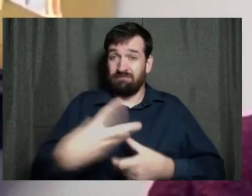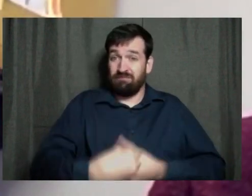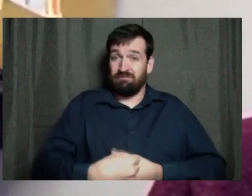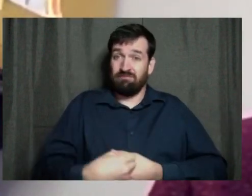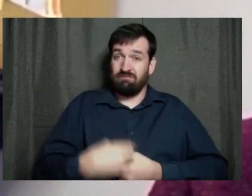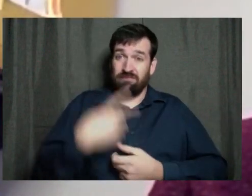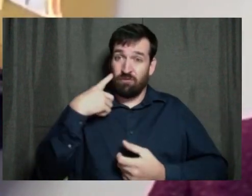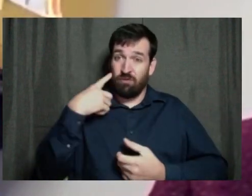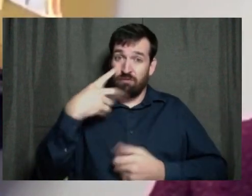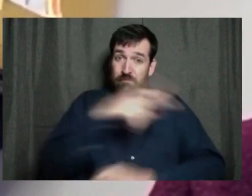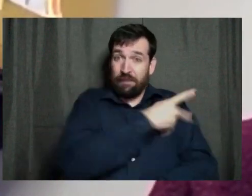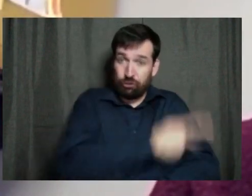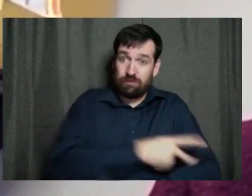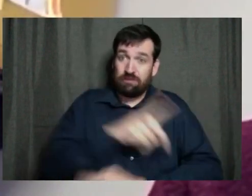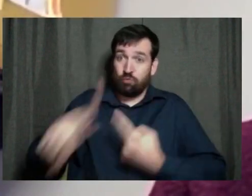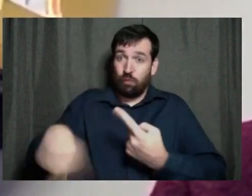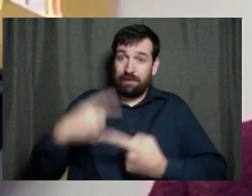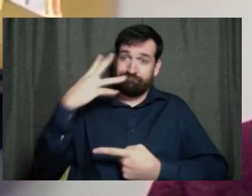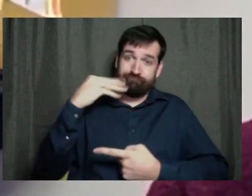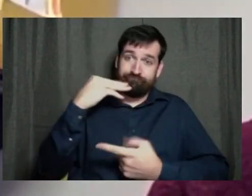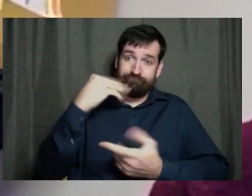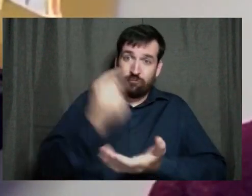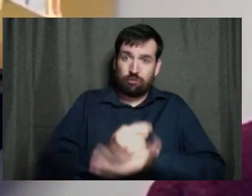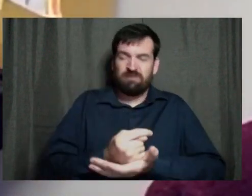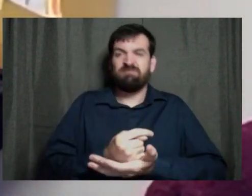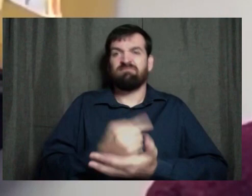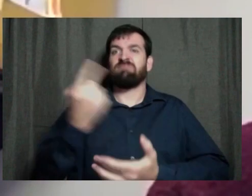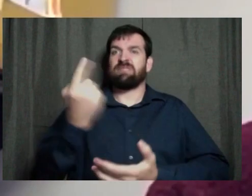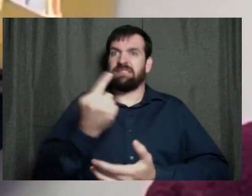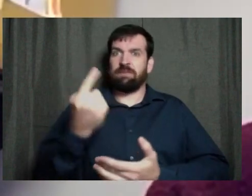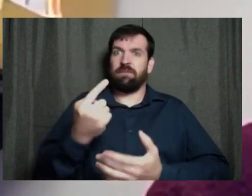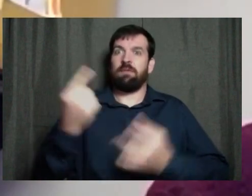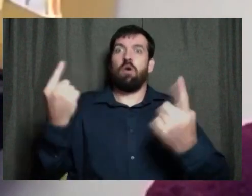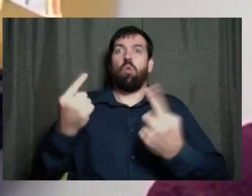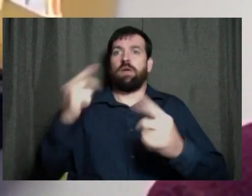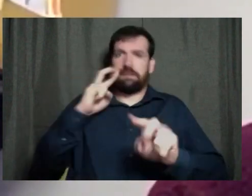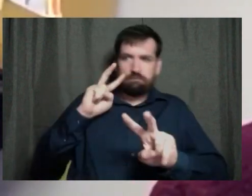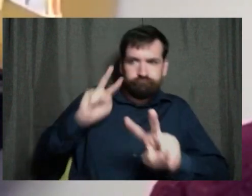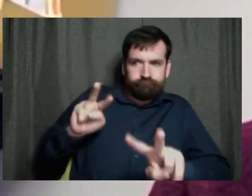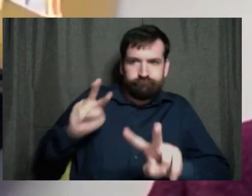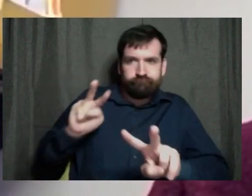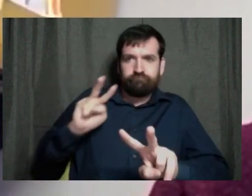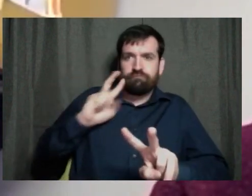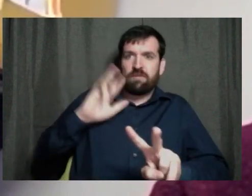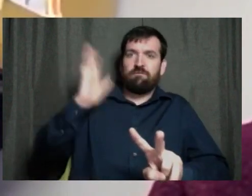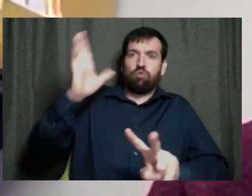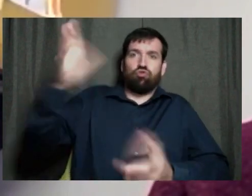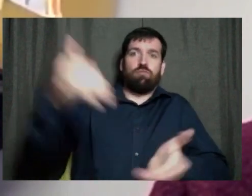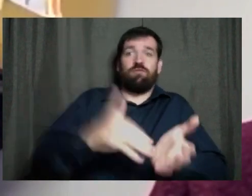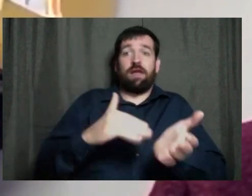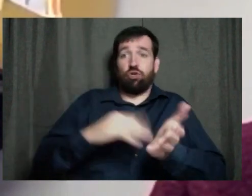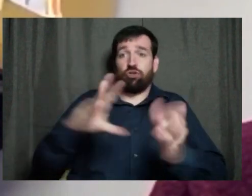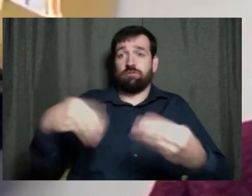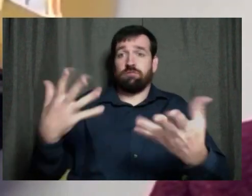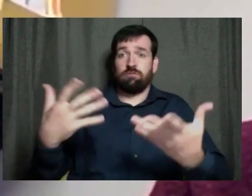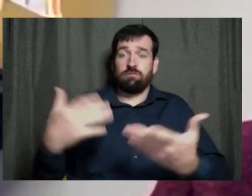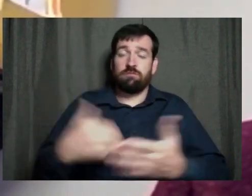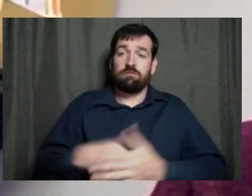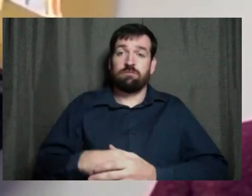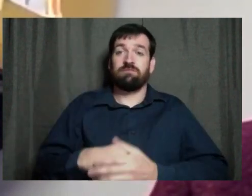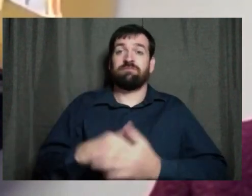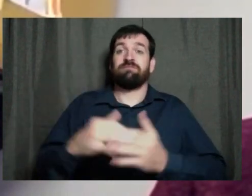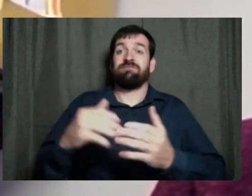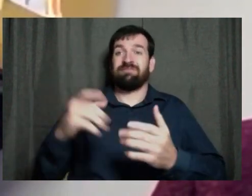for patients when they're going through treatment. So I think that'll be something that I'm always looking out for as a future provider, setting patients up with mental